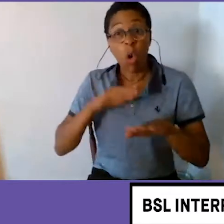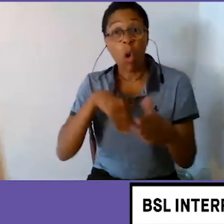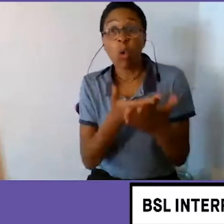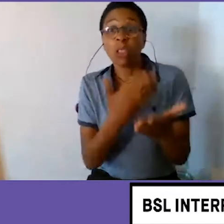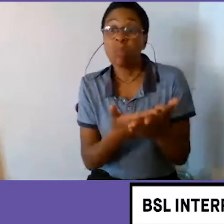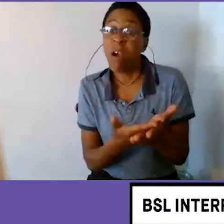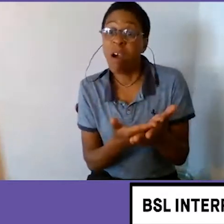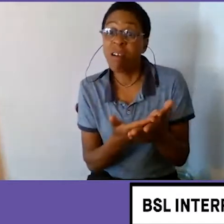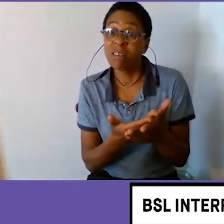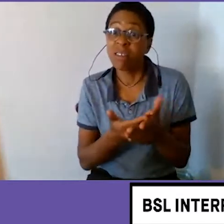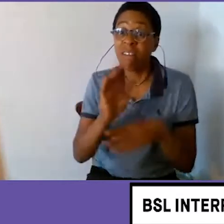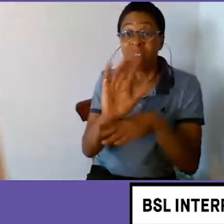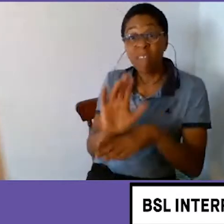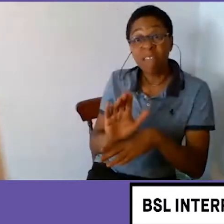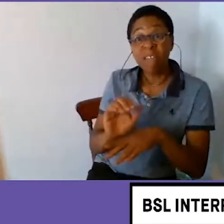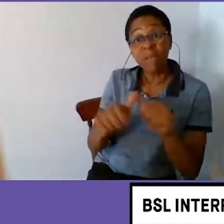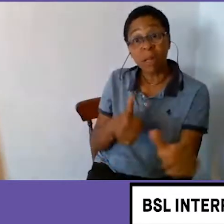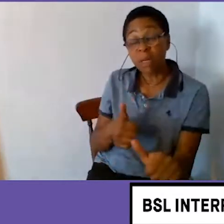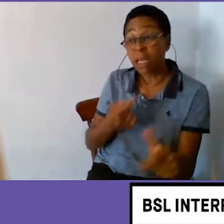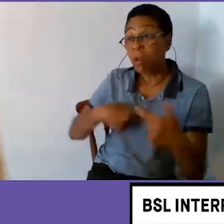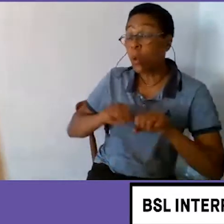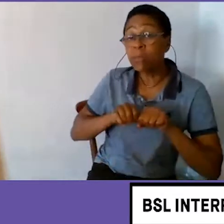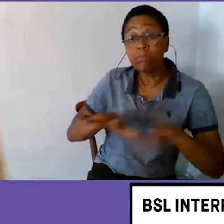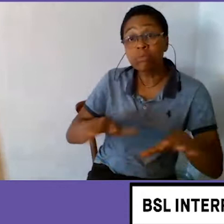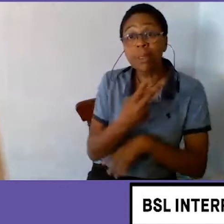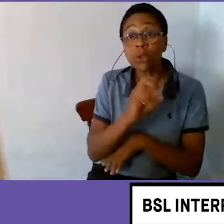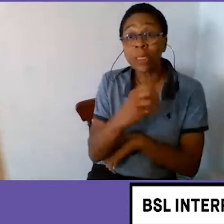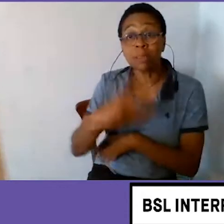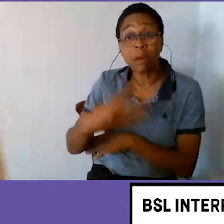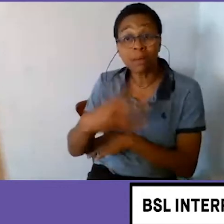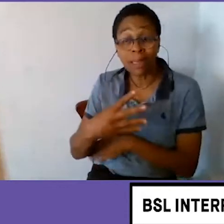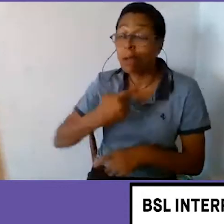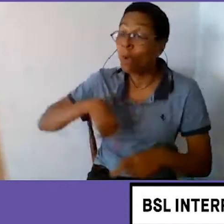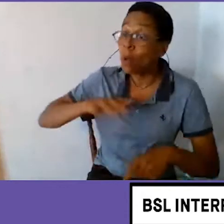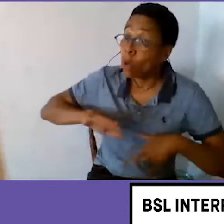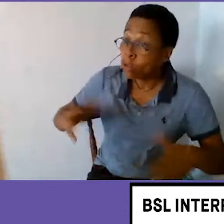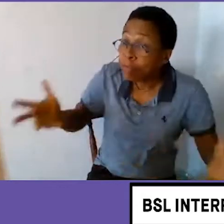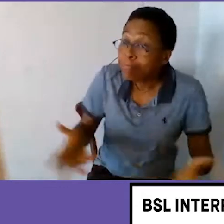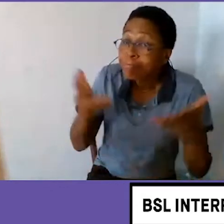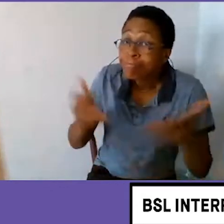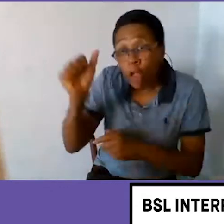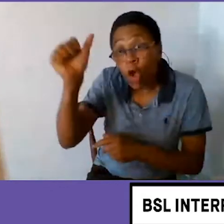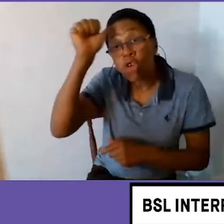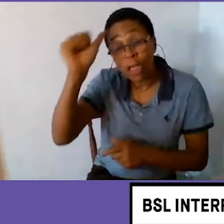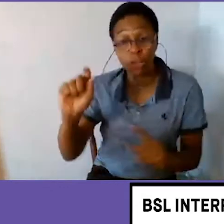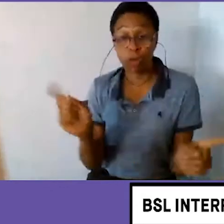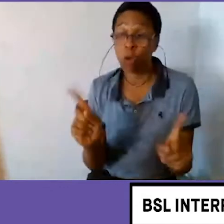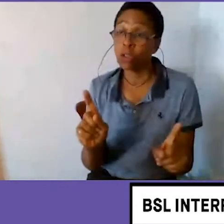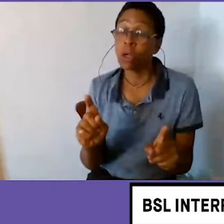in 2019 and our main aim is to increase the knowledge of and the access to lesbian, bisexual, queer women's